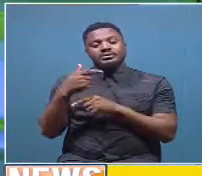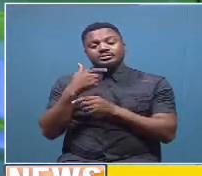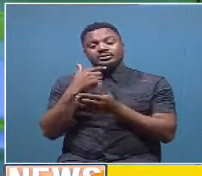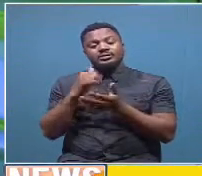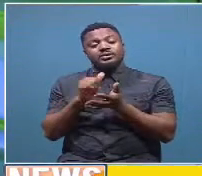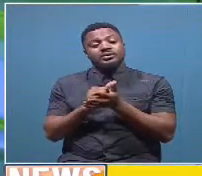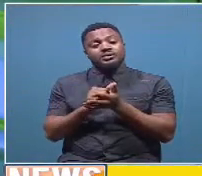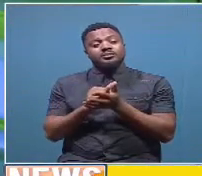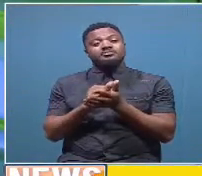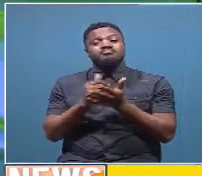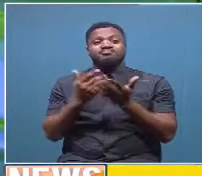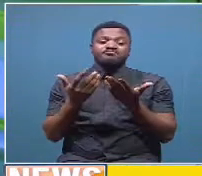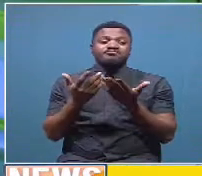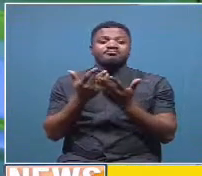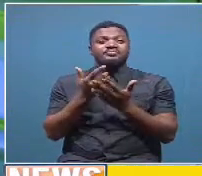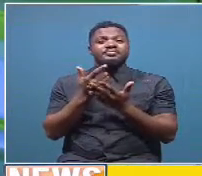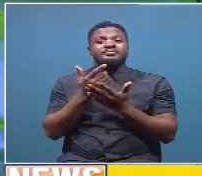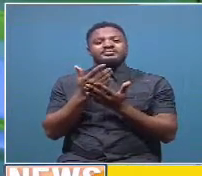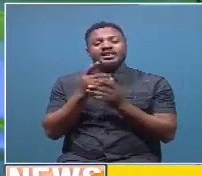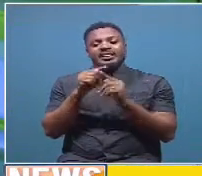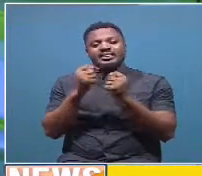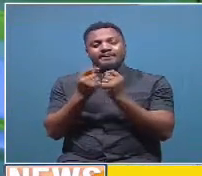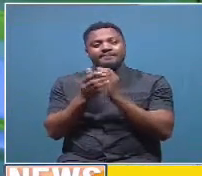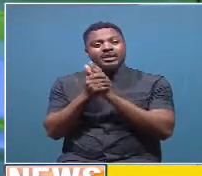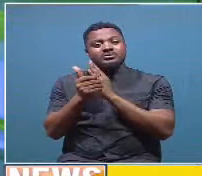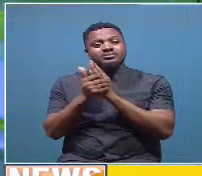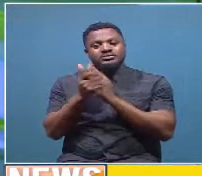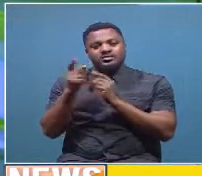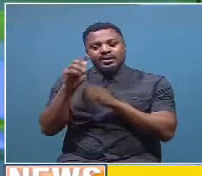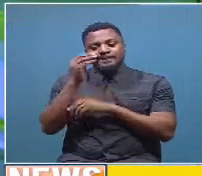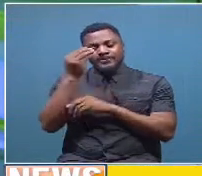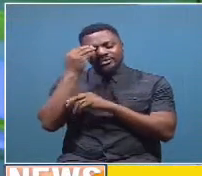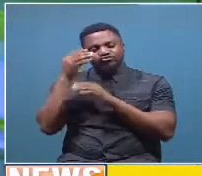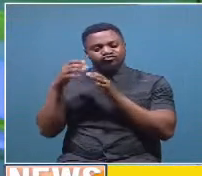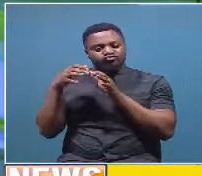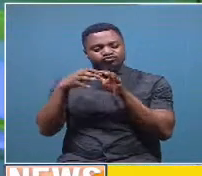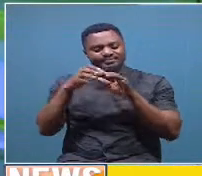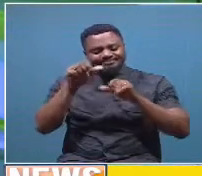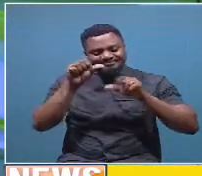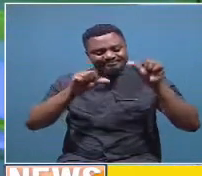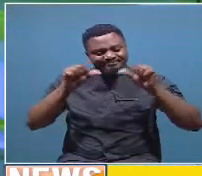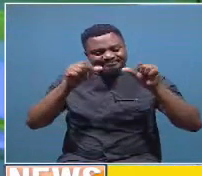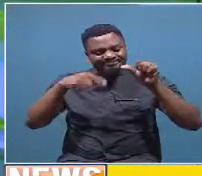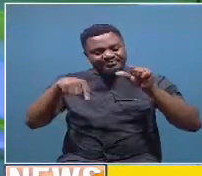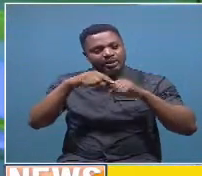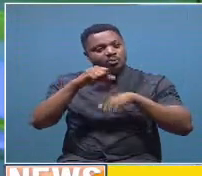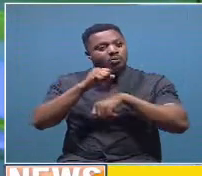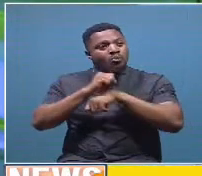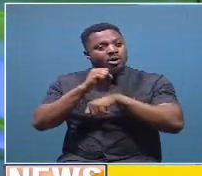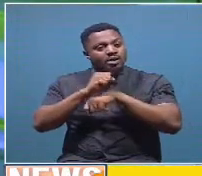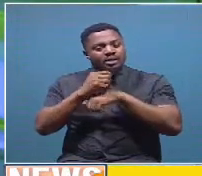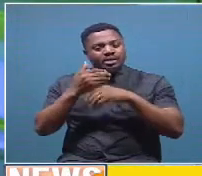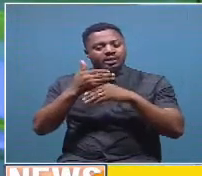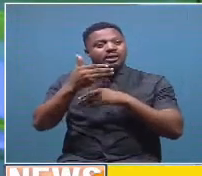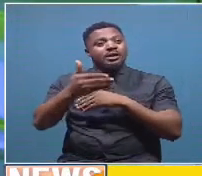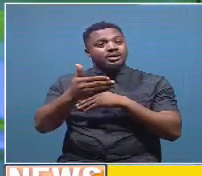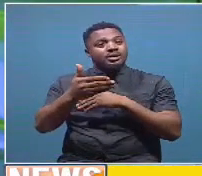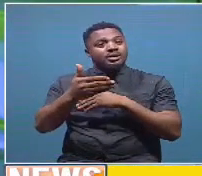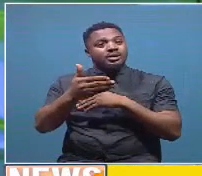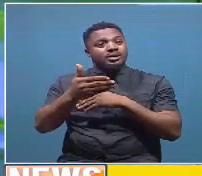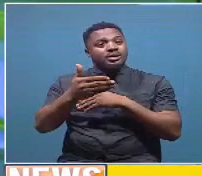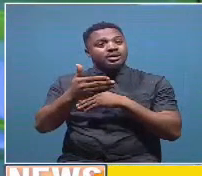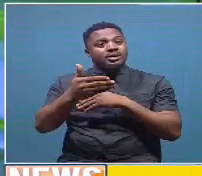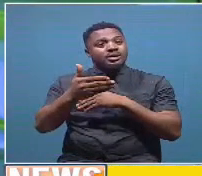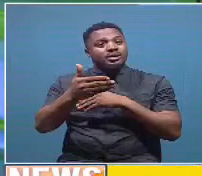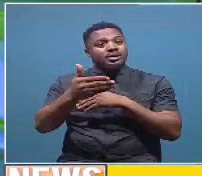Kwesi Amwakun Atta, led a team of experts from his ministry to assess the state of works ahead of the casting.